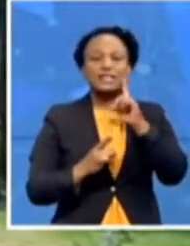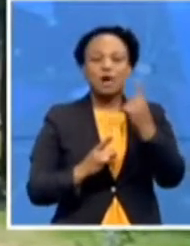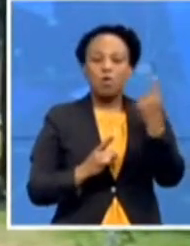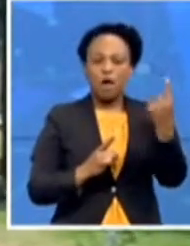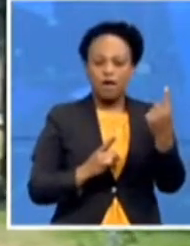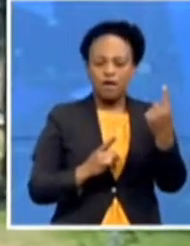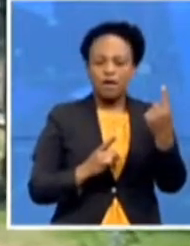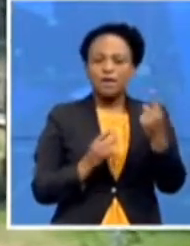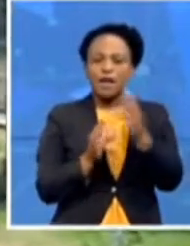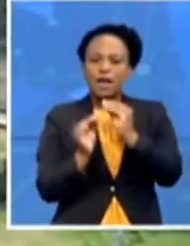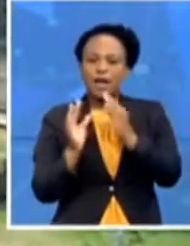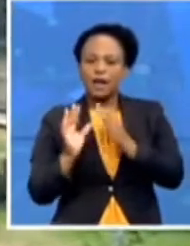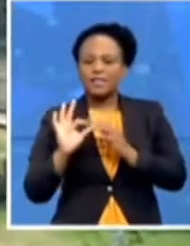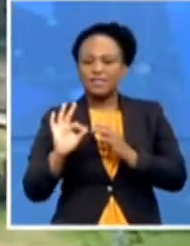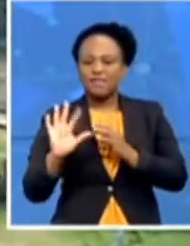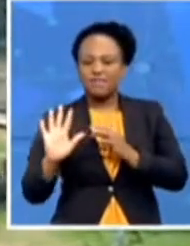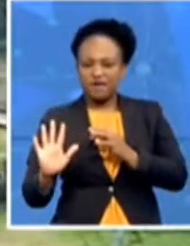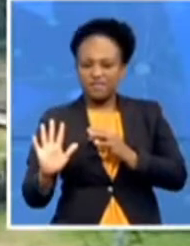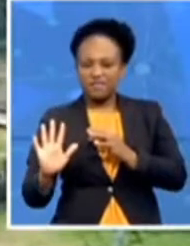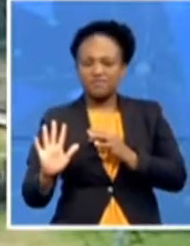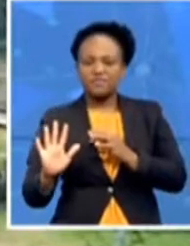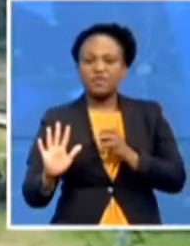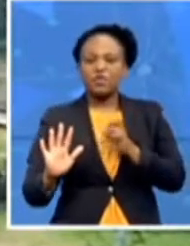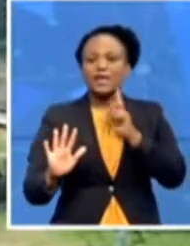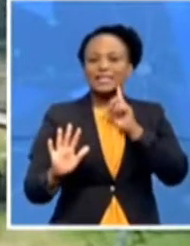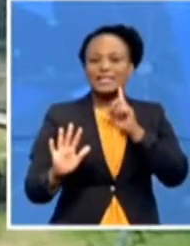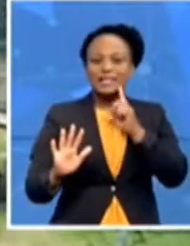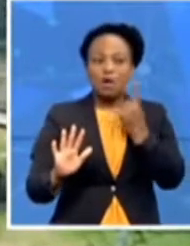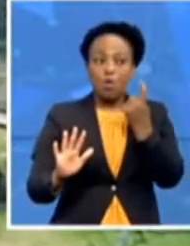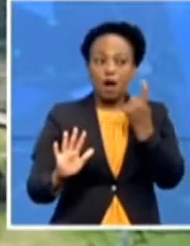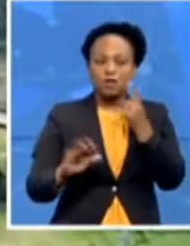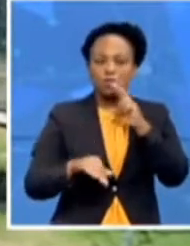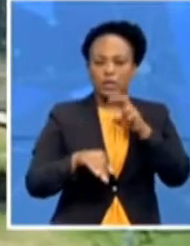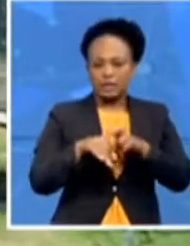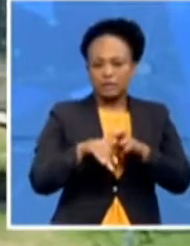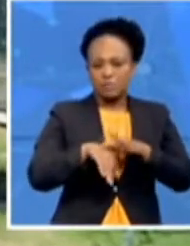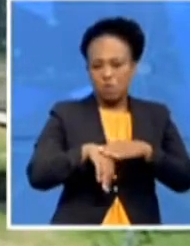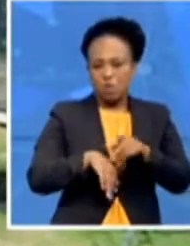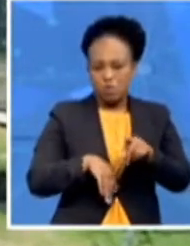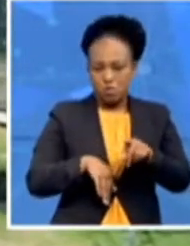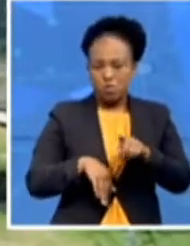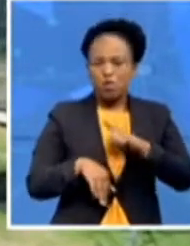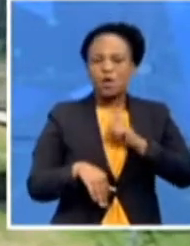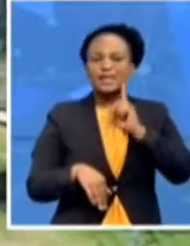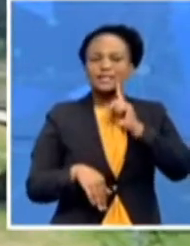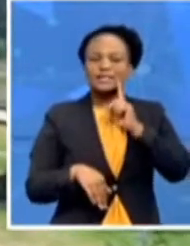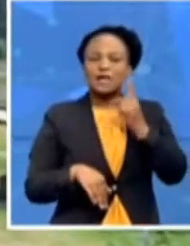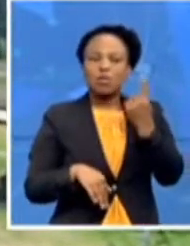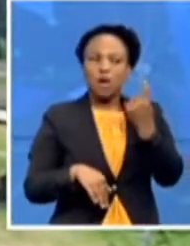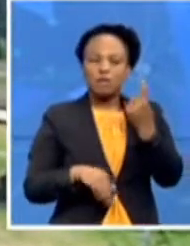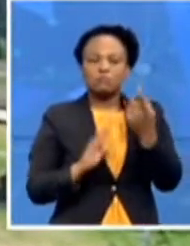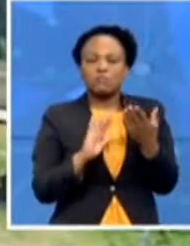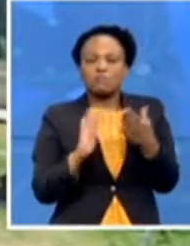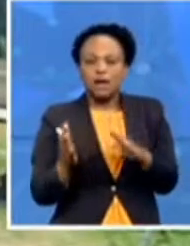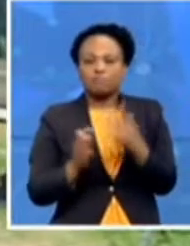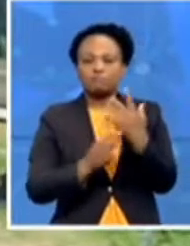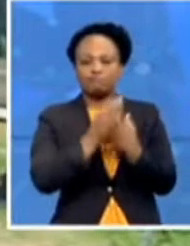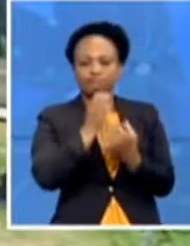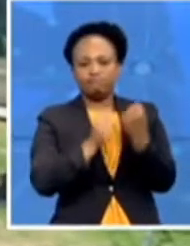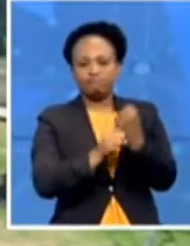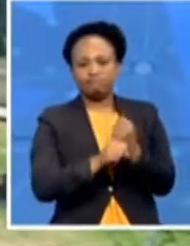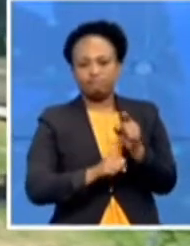short, but we are in the process in recruiting that teacher because it's one of the teachers that passed away last year. We were having one person that would